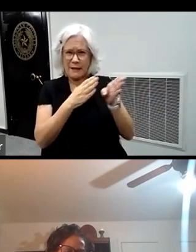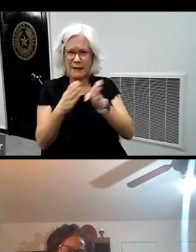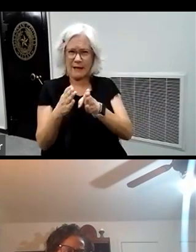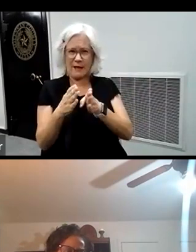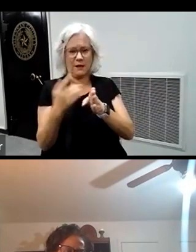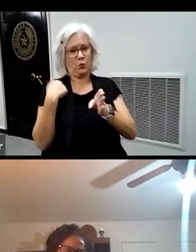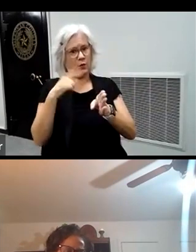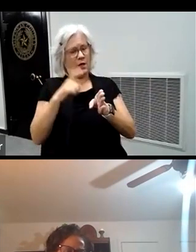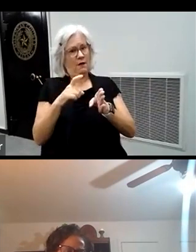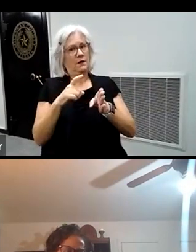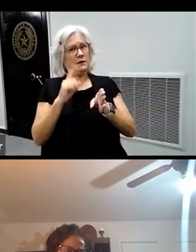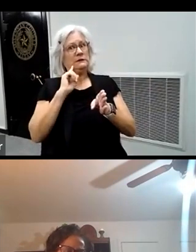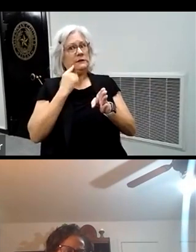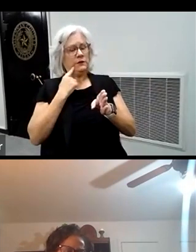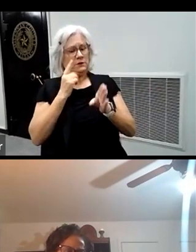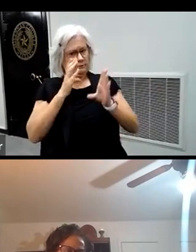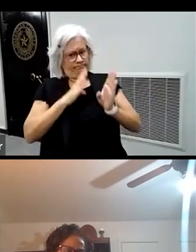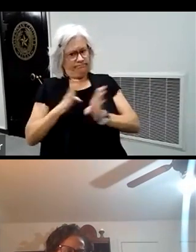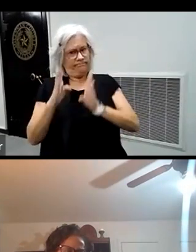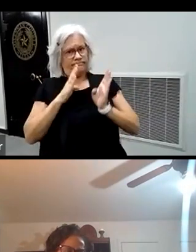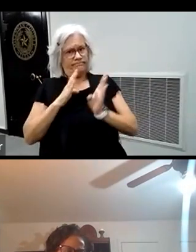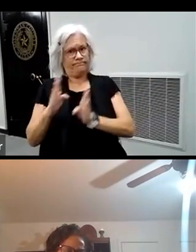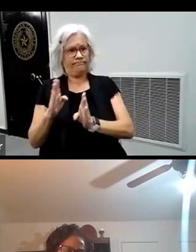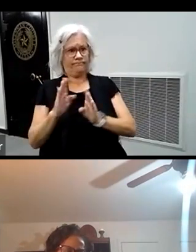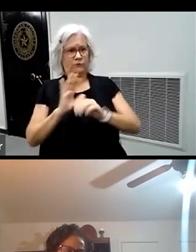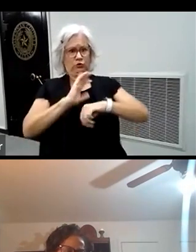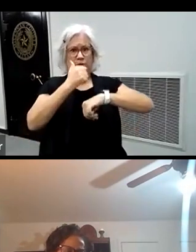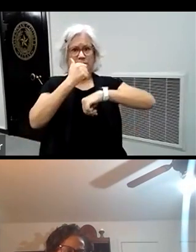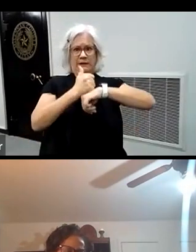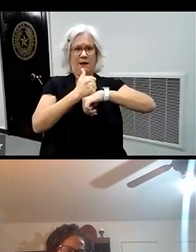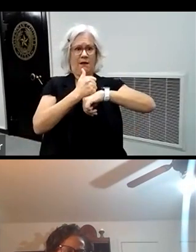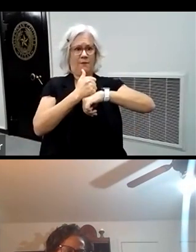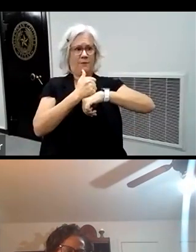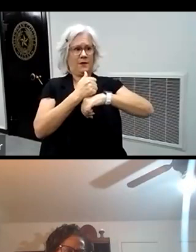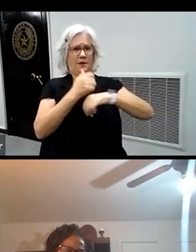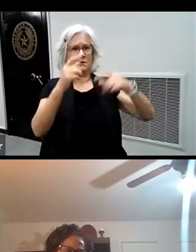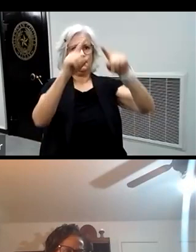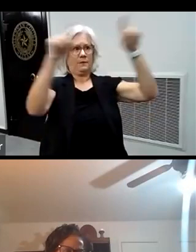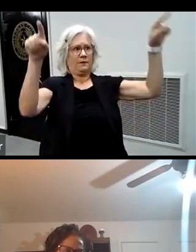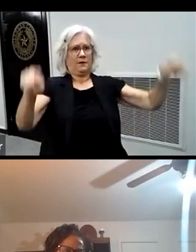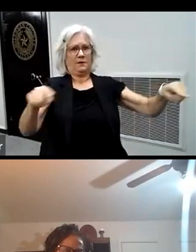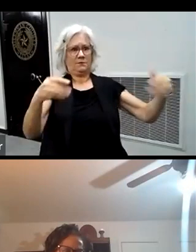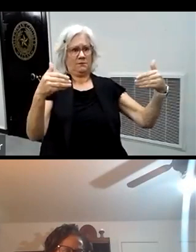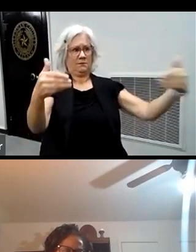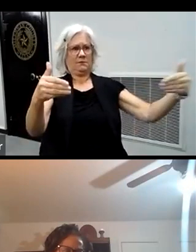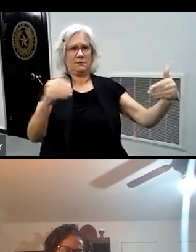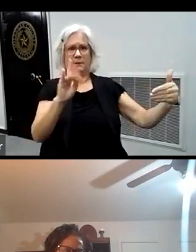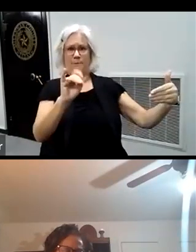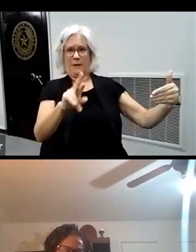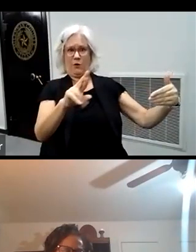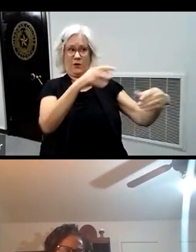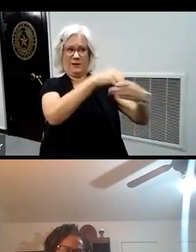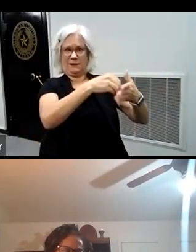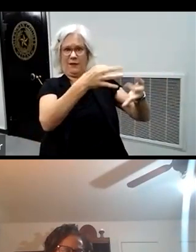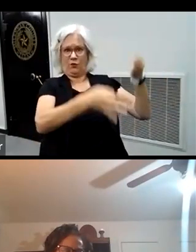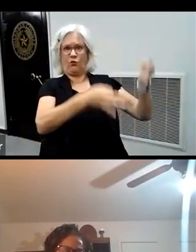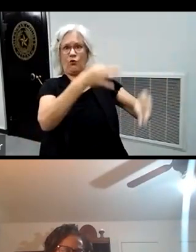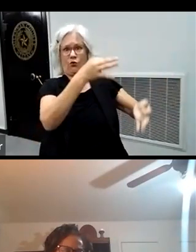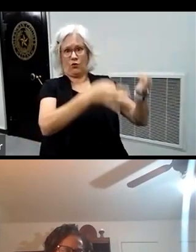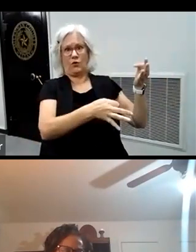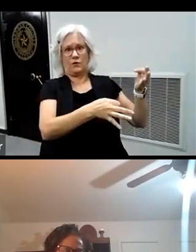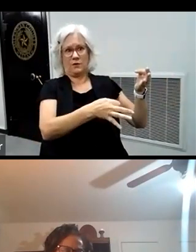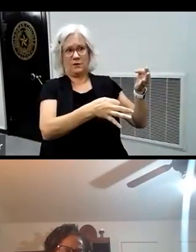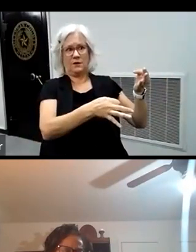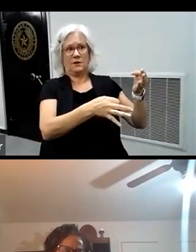real planning on putting up physical barriers or even looking for other places to hold court. And we would, in that group,